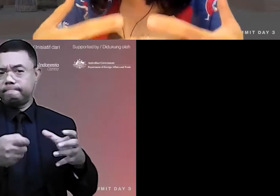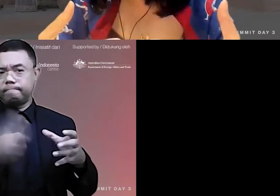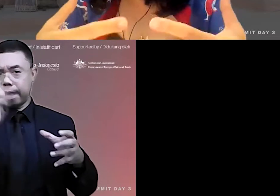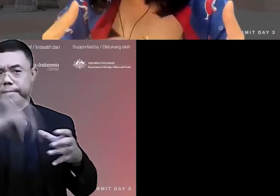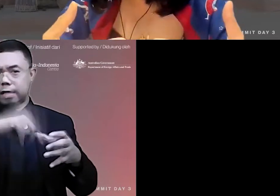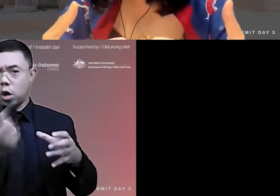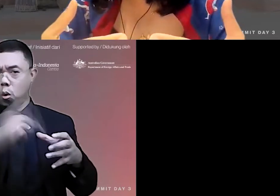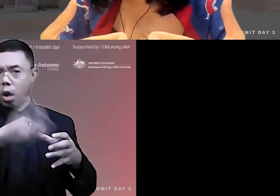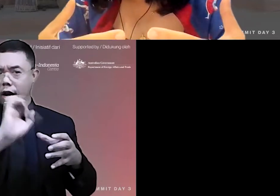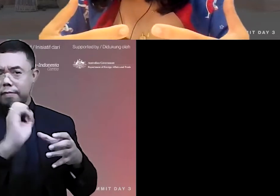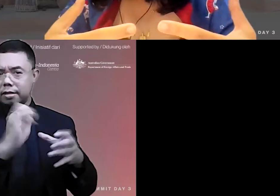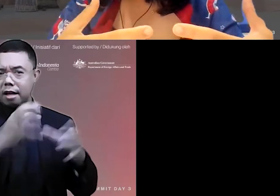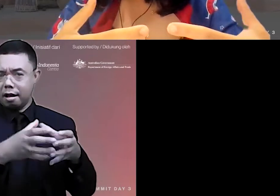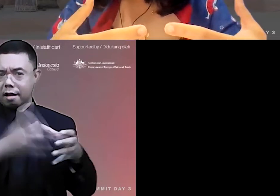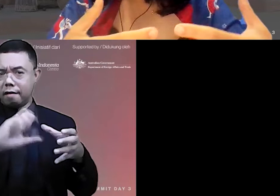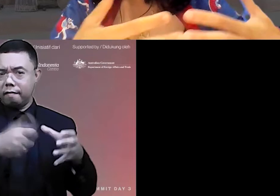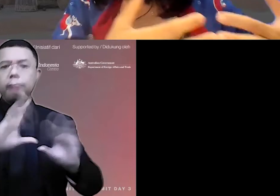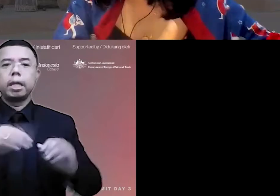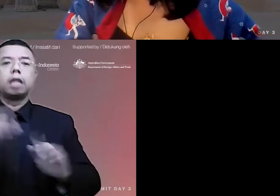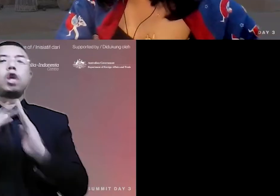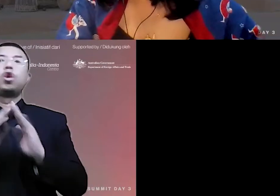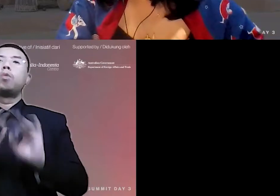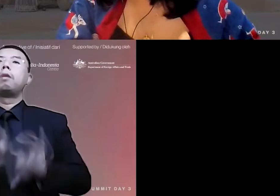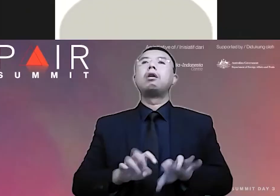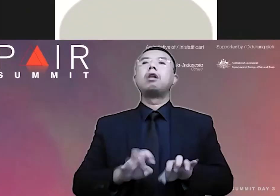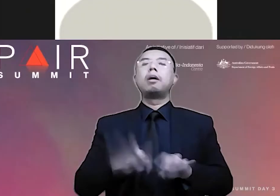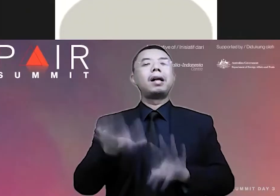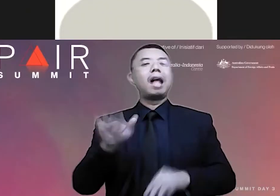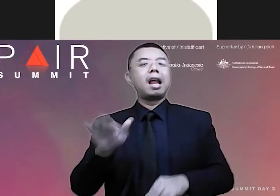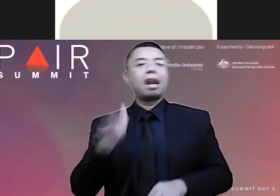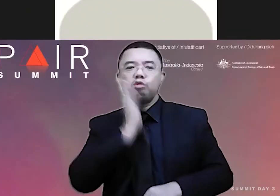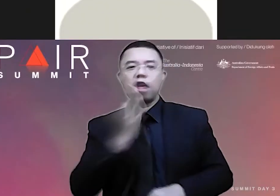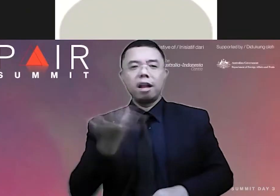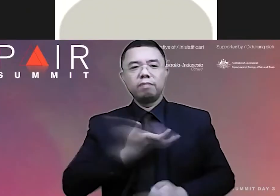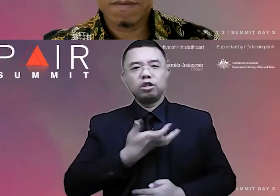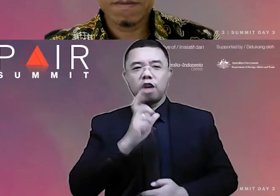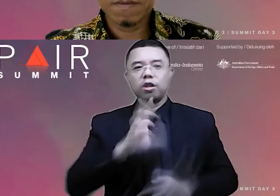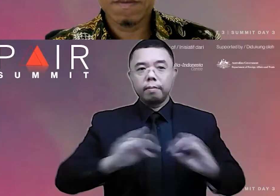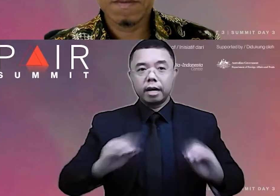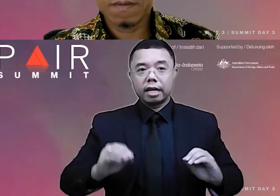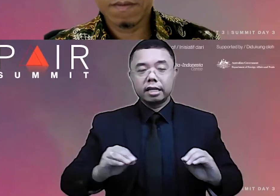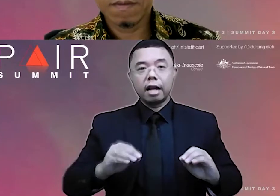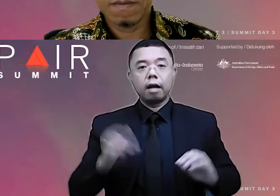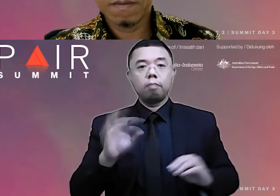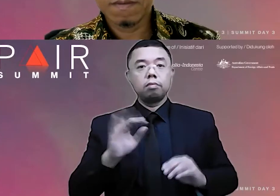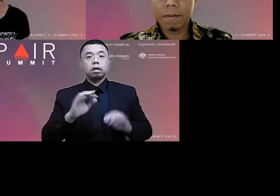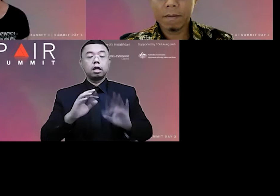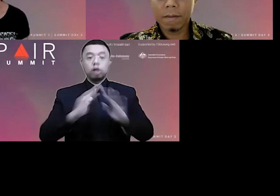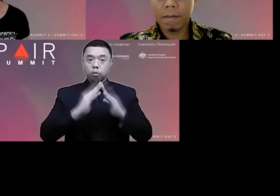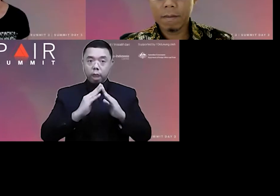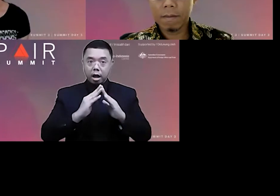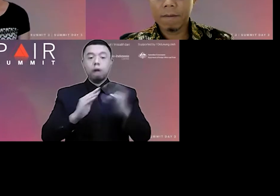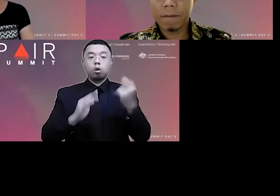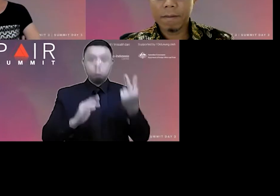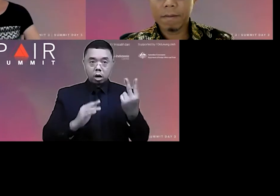young people prefer to, you know, to work not only at home, but perhaps in hotels, because there they can balance